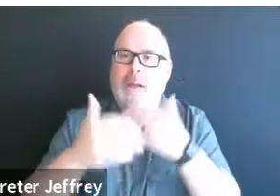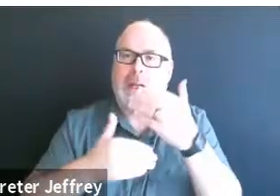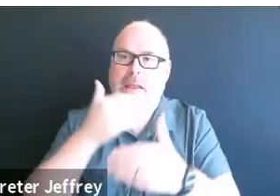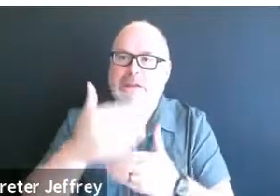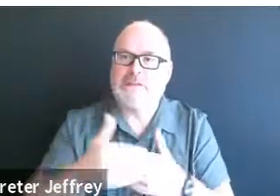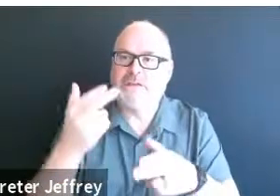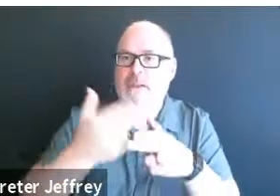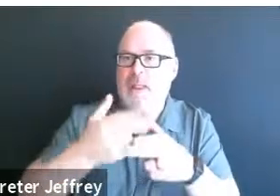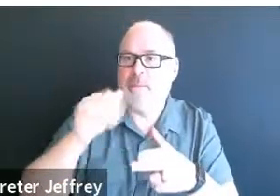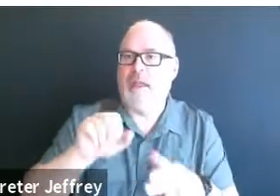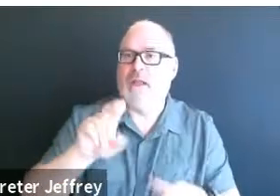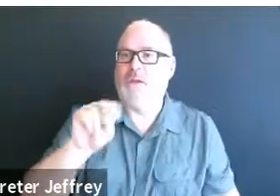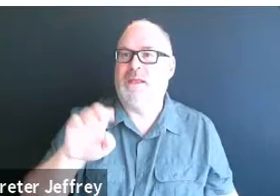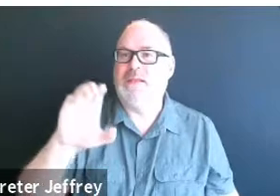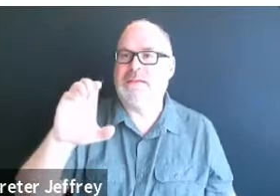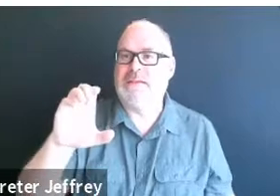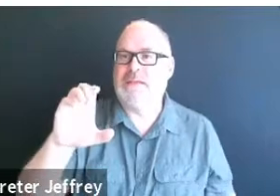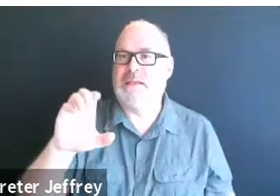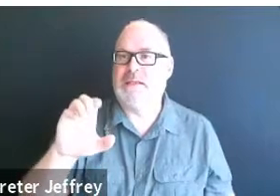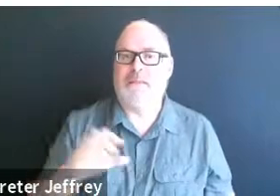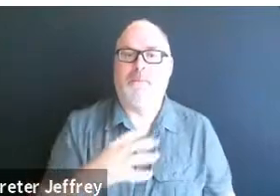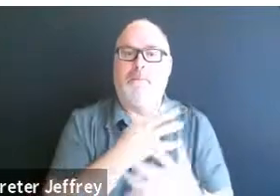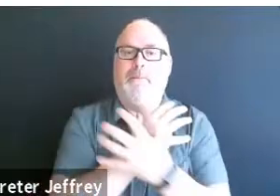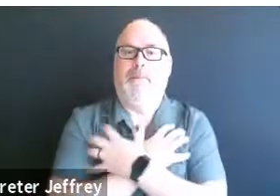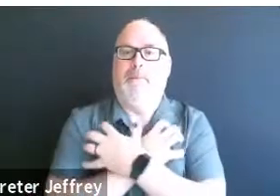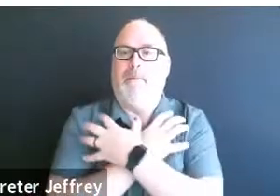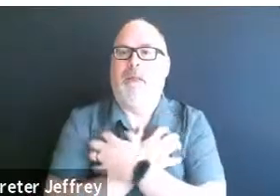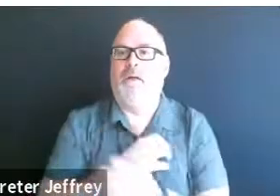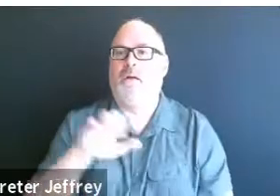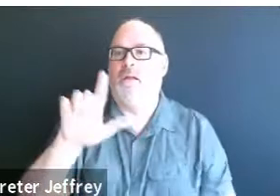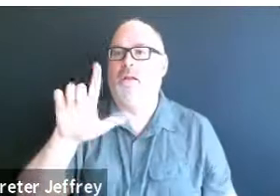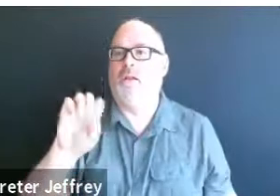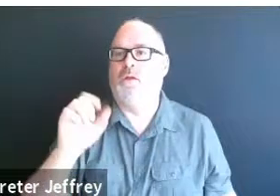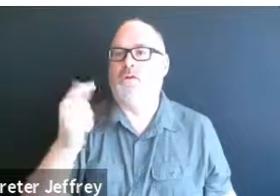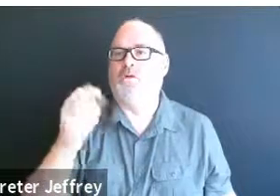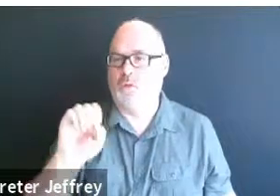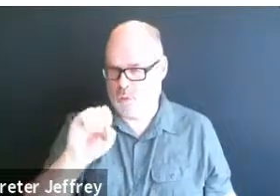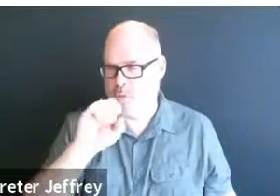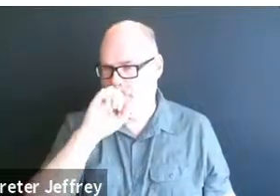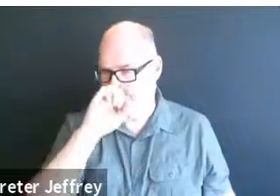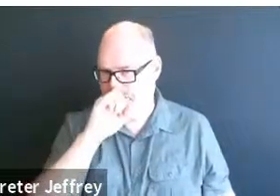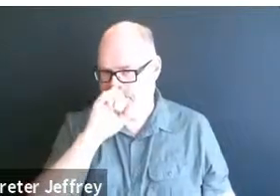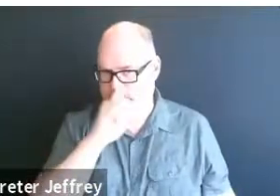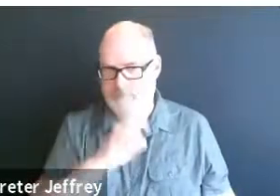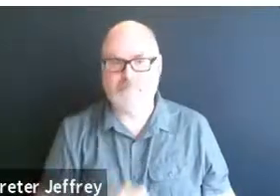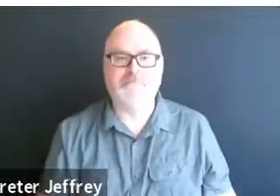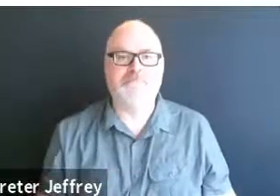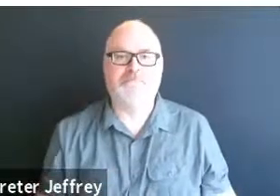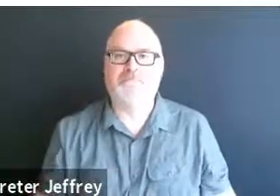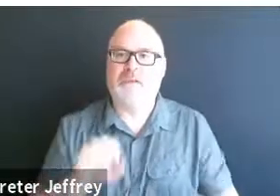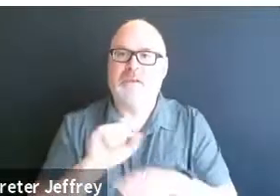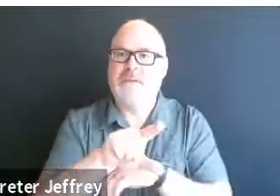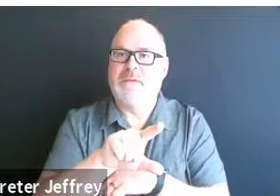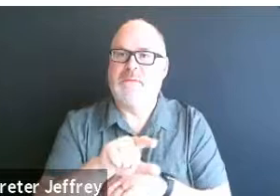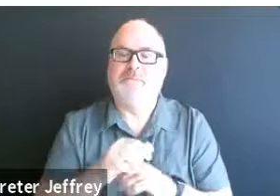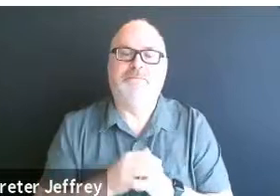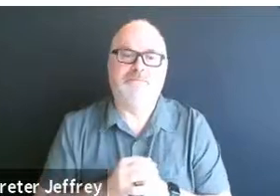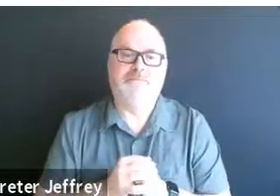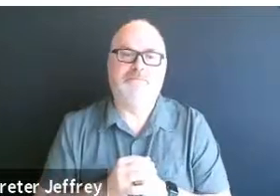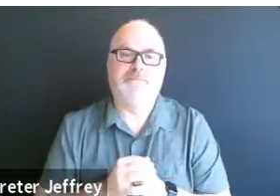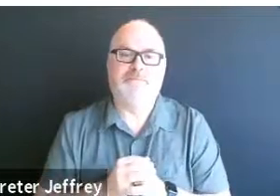this the UNC bear logo. We're going to hit submit.